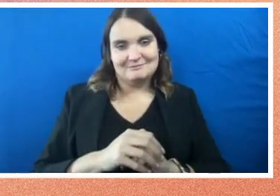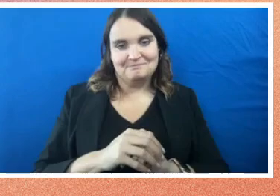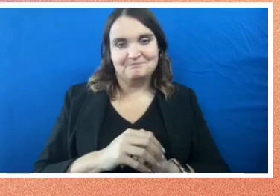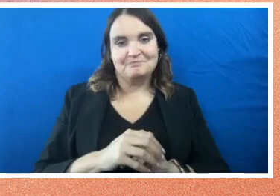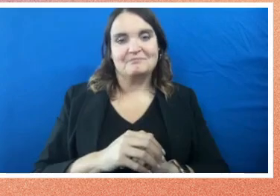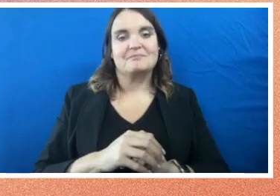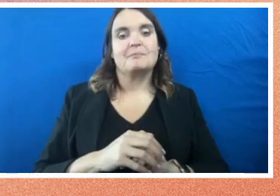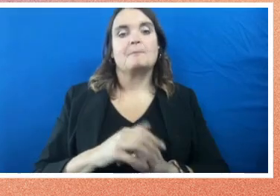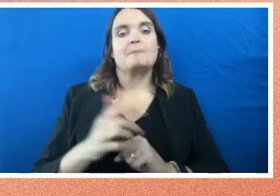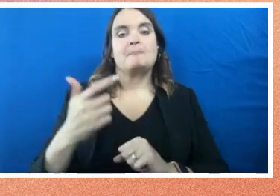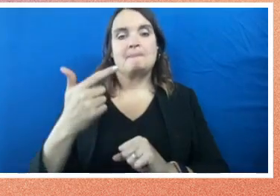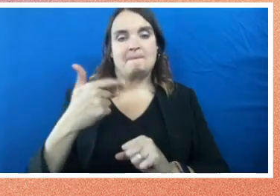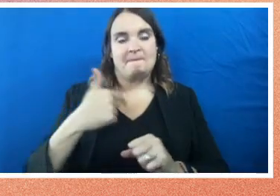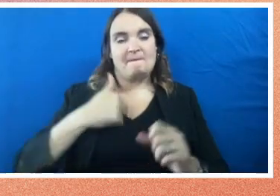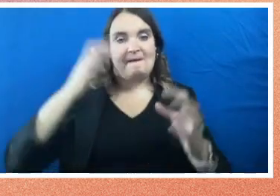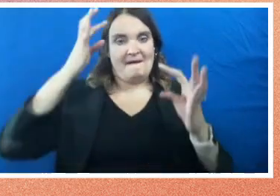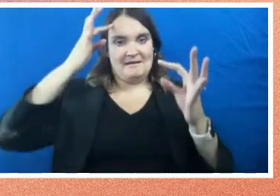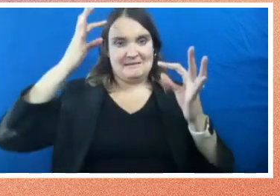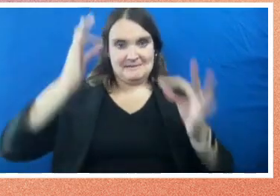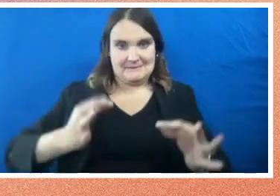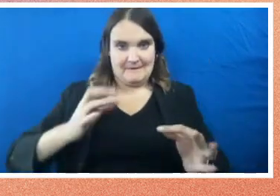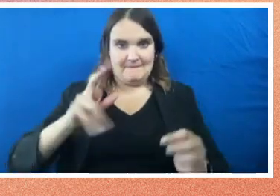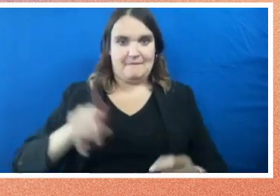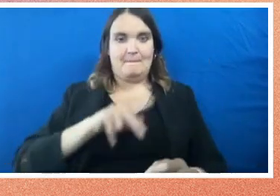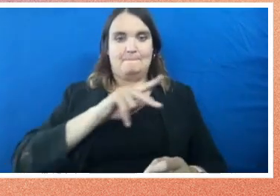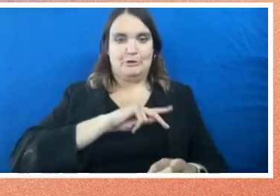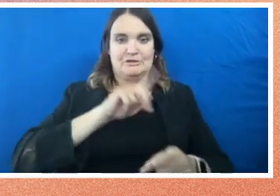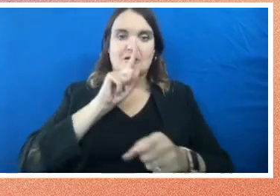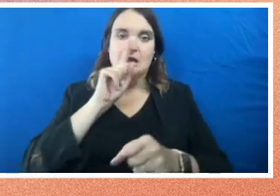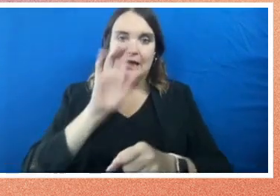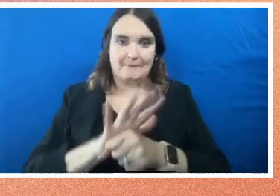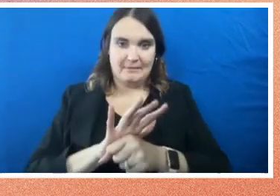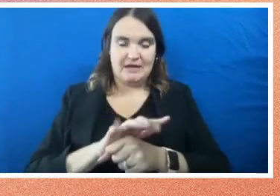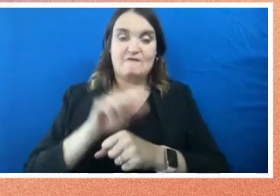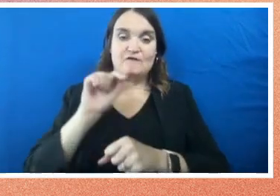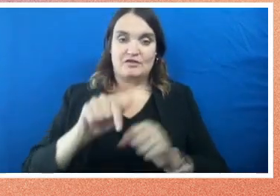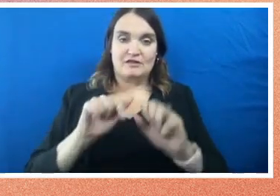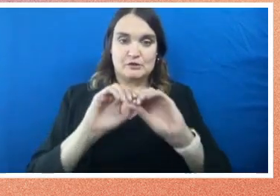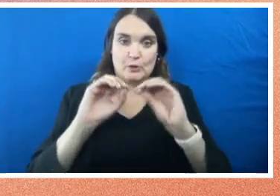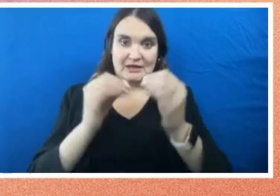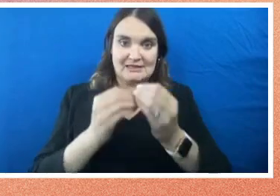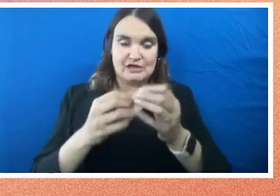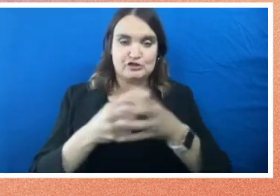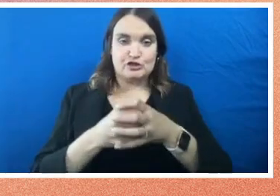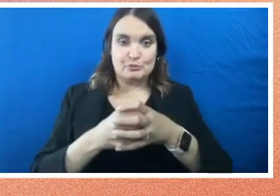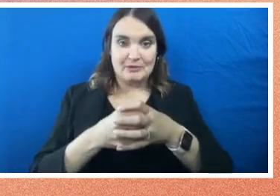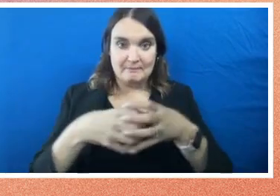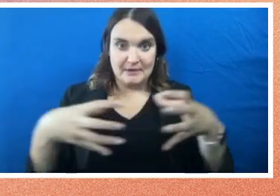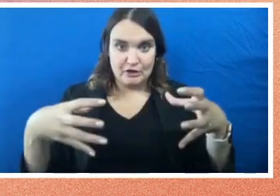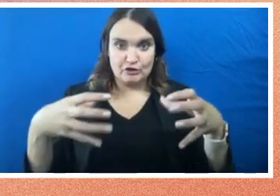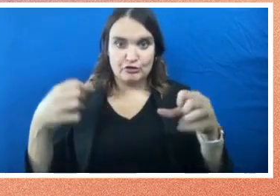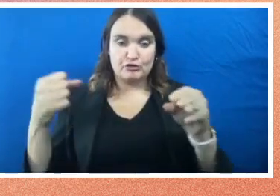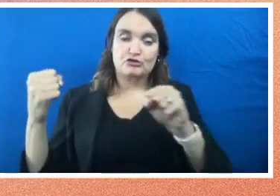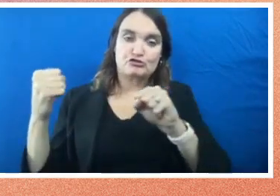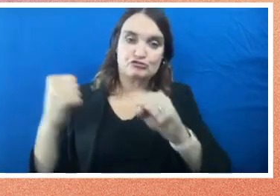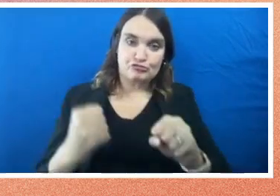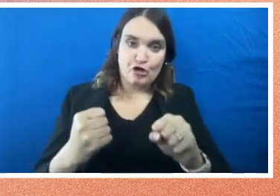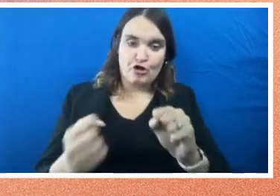a personal commitment then to make this organization bigger, stronger, and more powerful than ever.